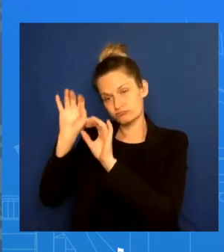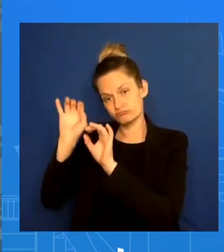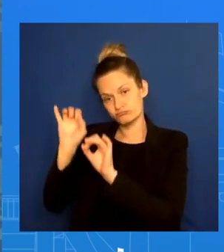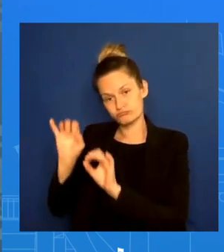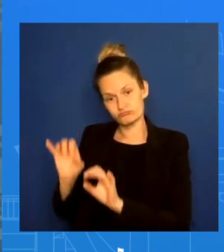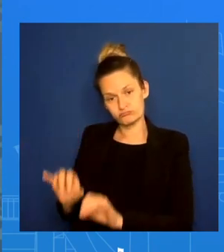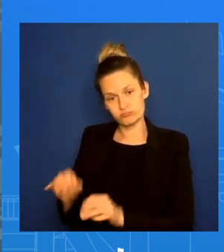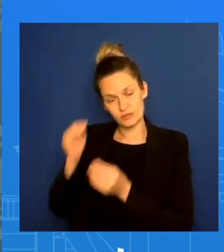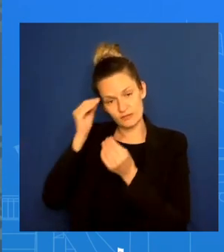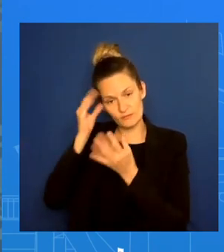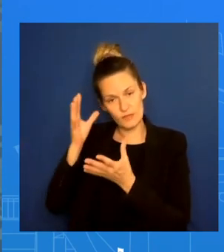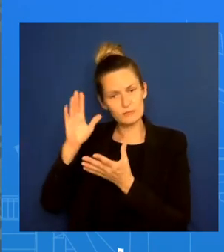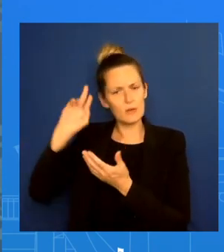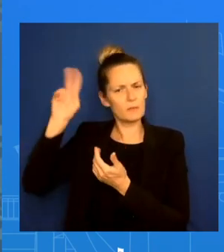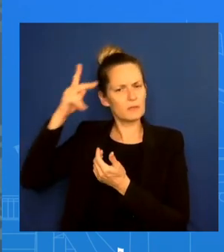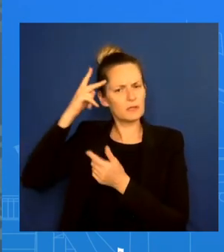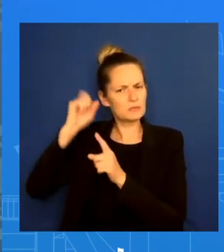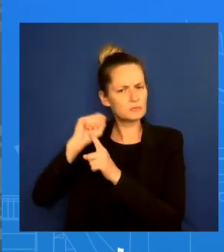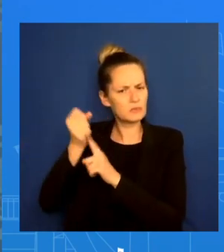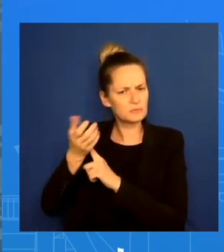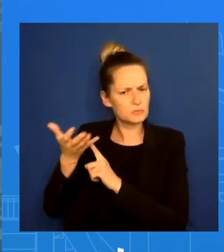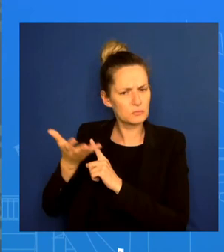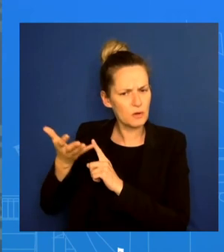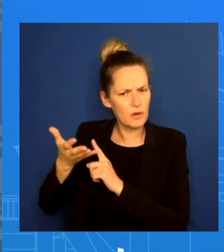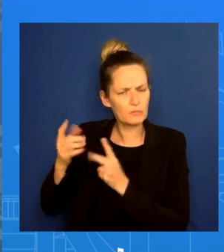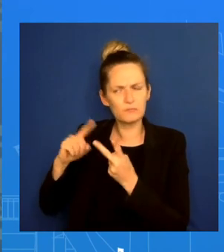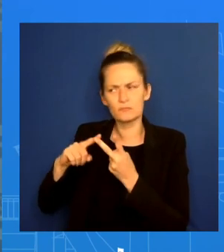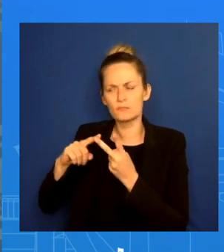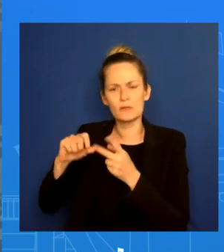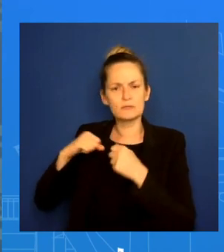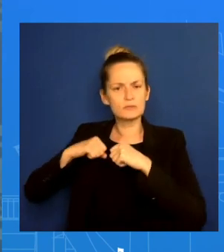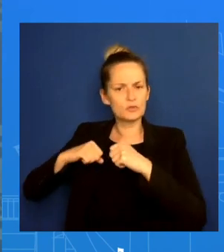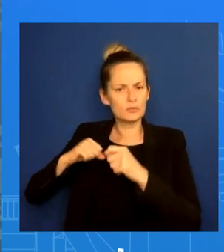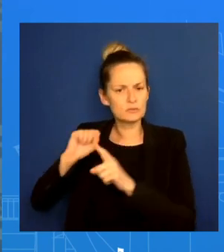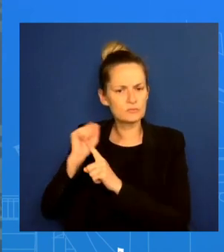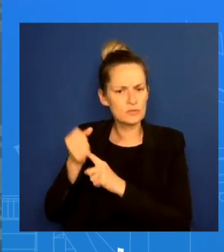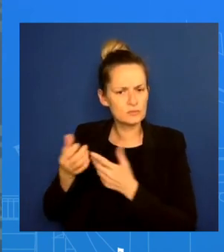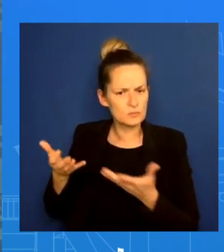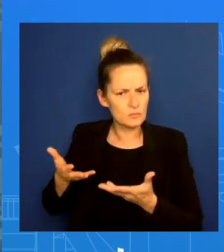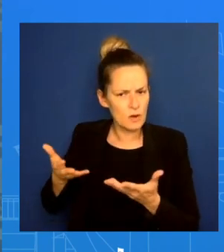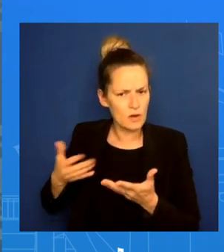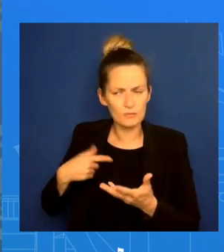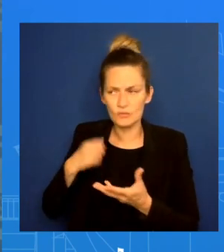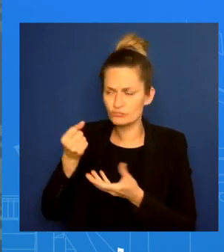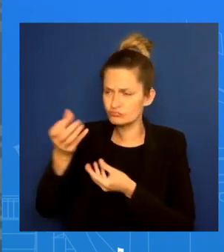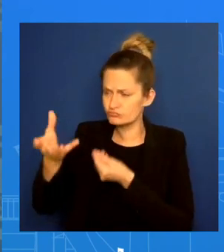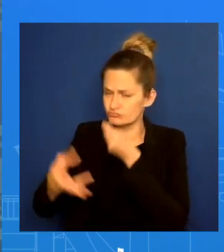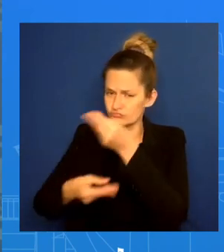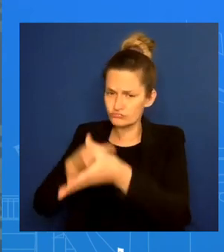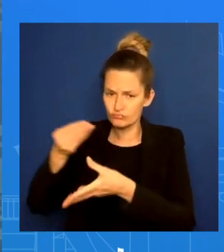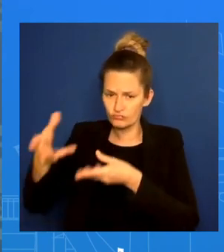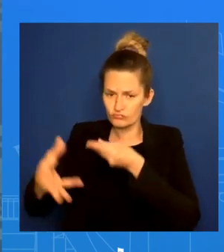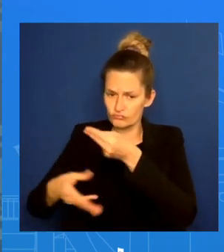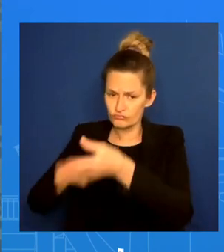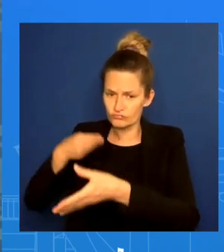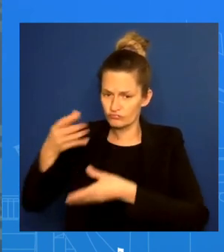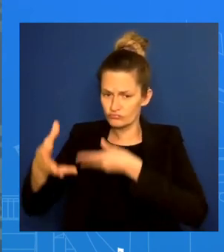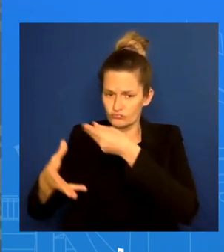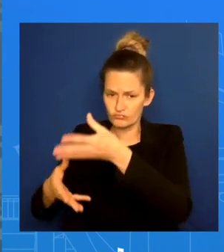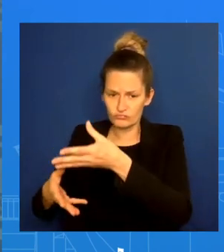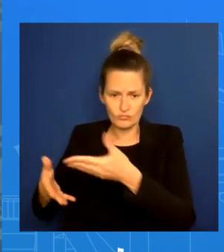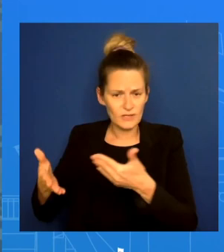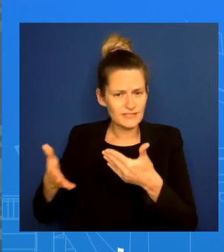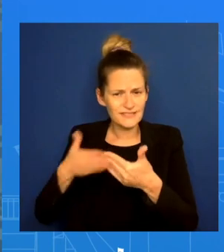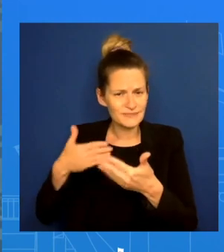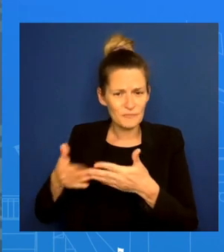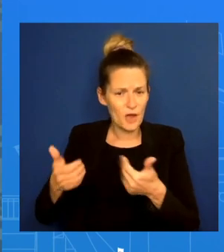situation, and it doesn't matter if it's Taiwan or any other place around the world, we share that information, and so we make very